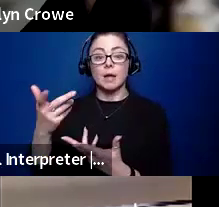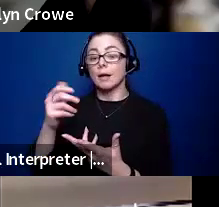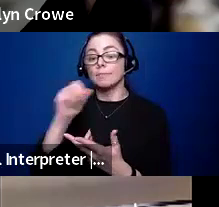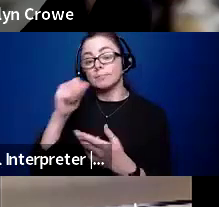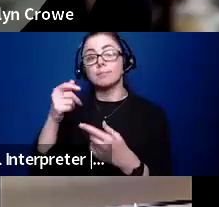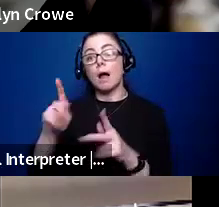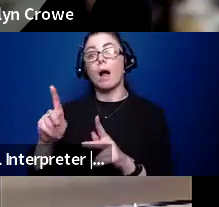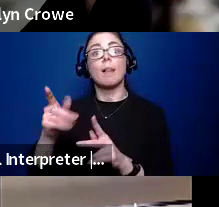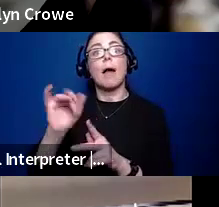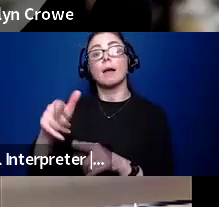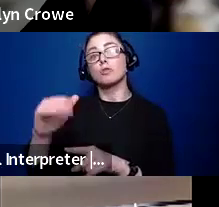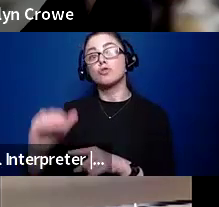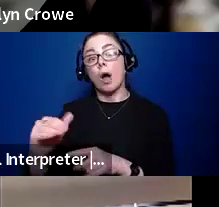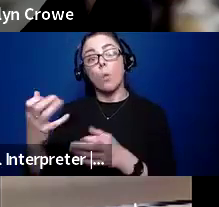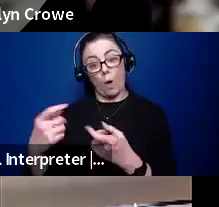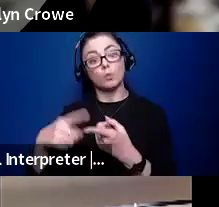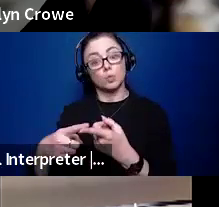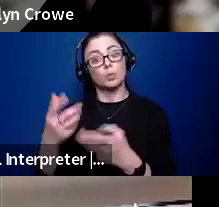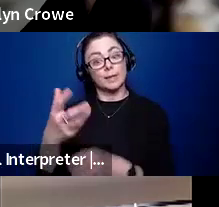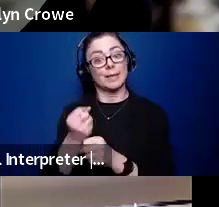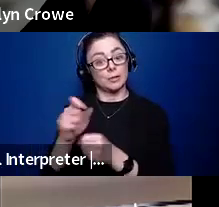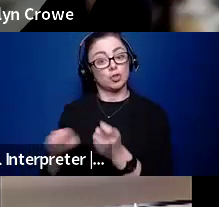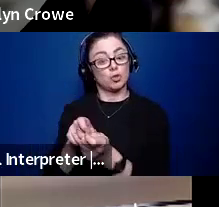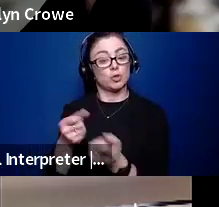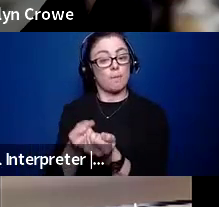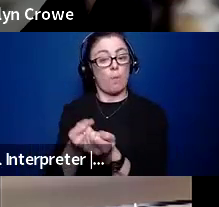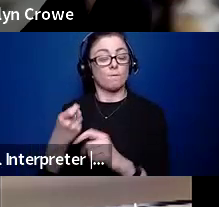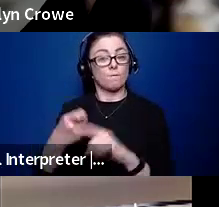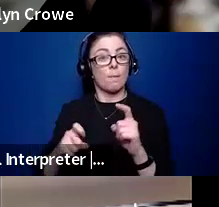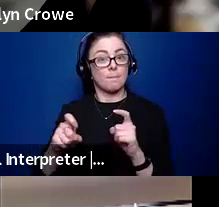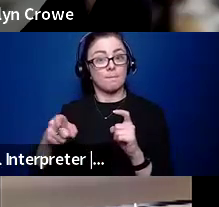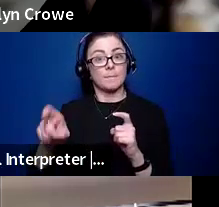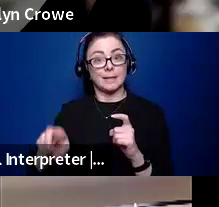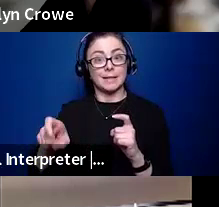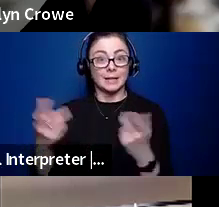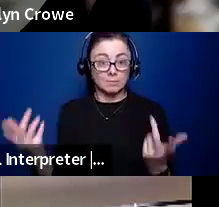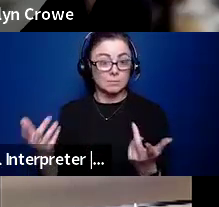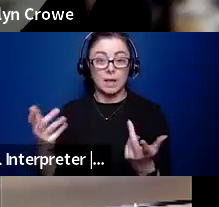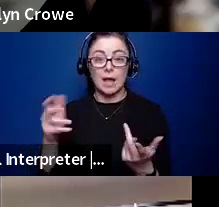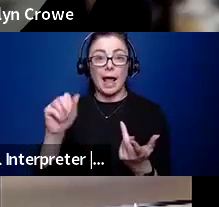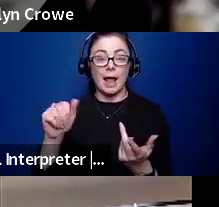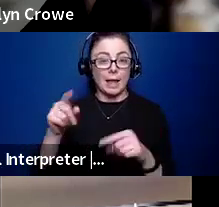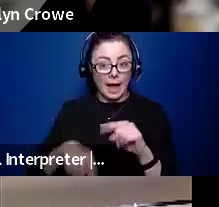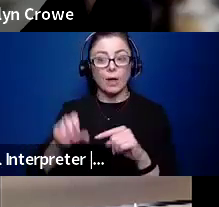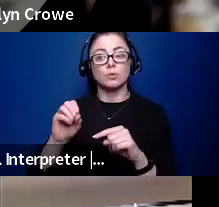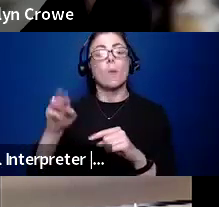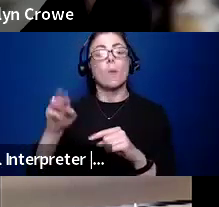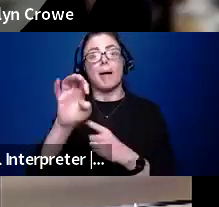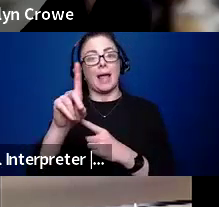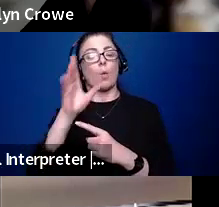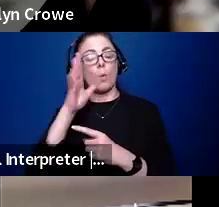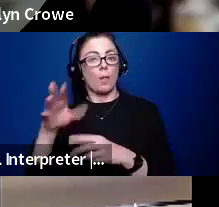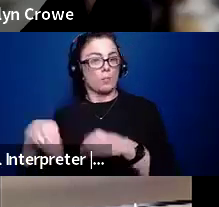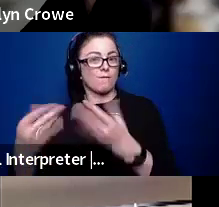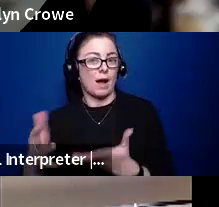to receive from coming in the school. And so Medicaid is a payer in that space and provides that service. So